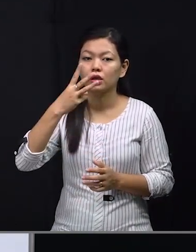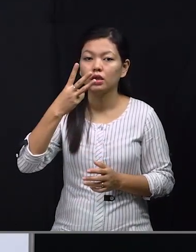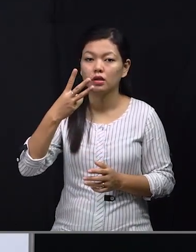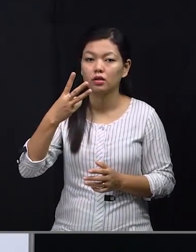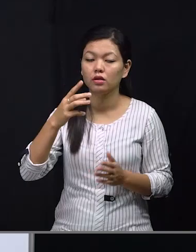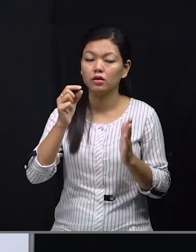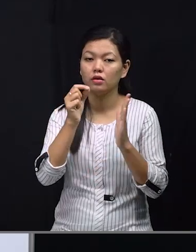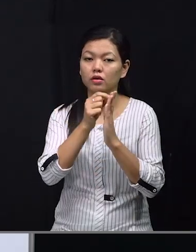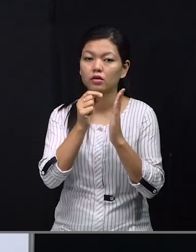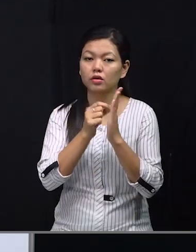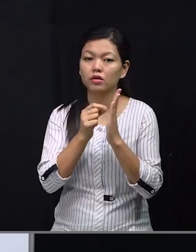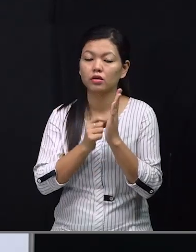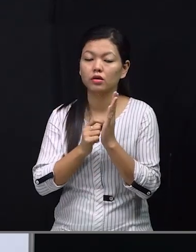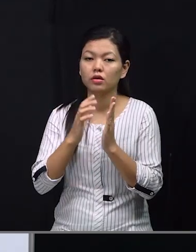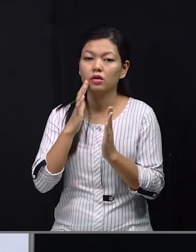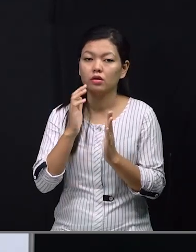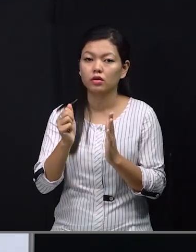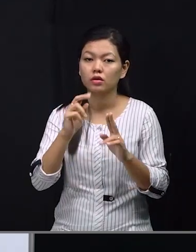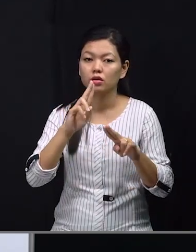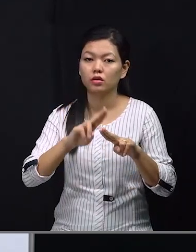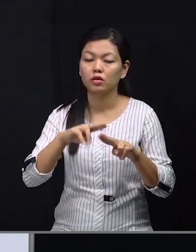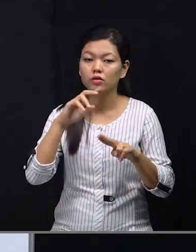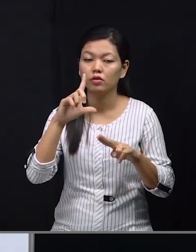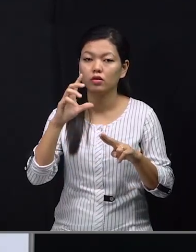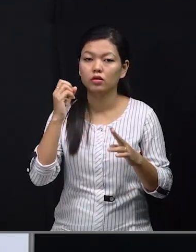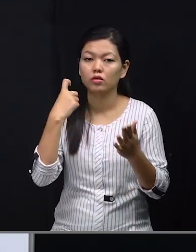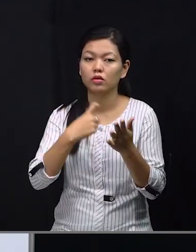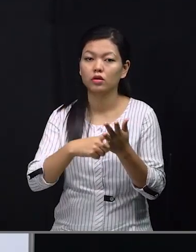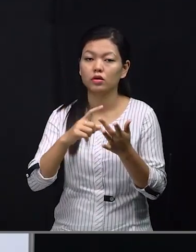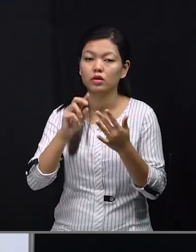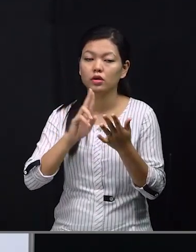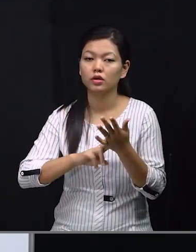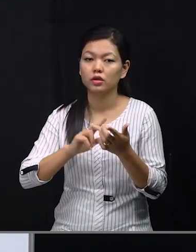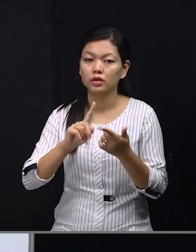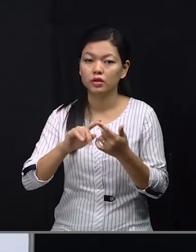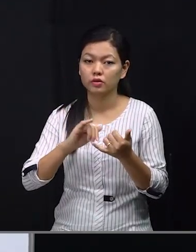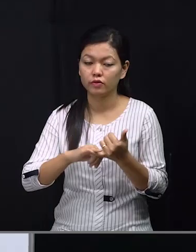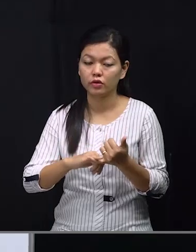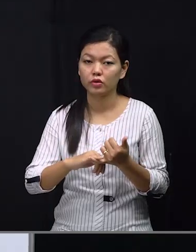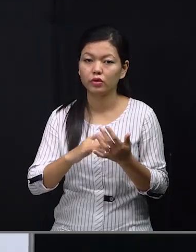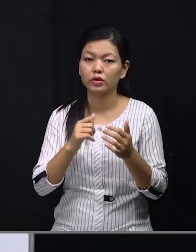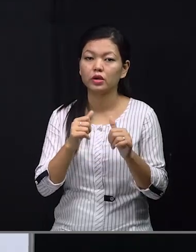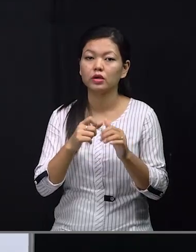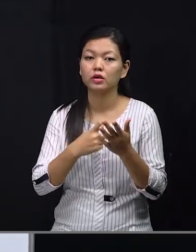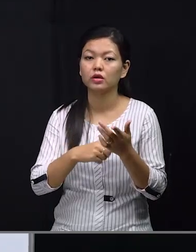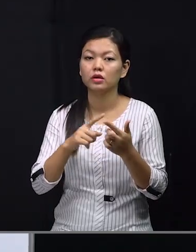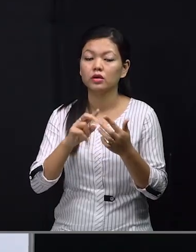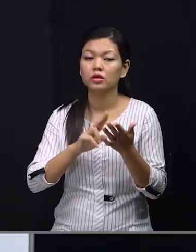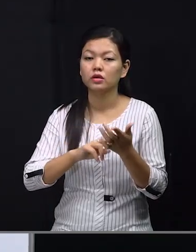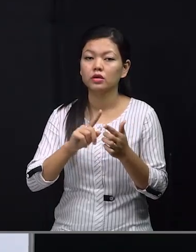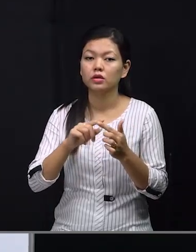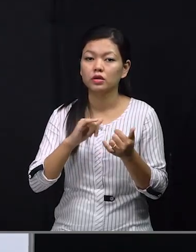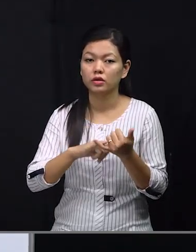the fluoroarenes are usually not prepared by using these hydrocarbons because fluorine is very